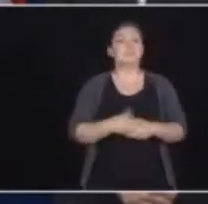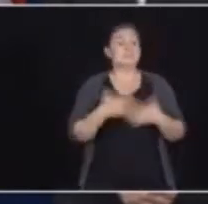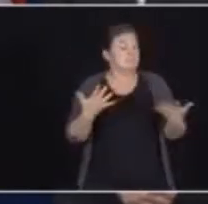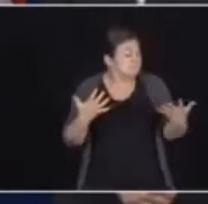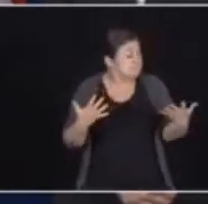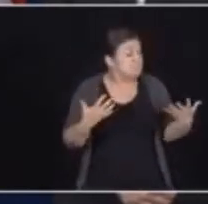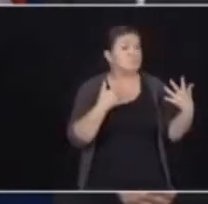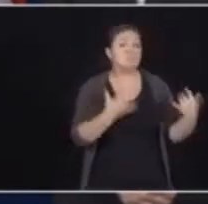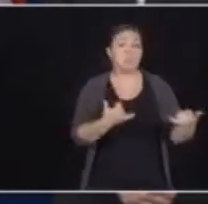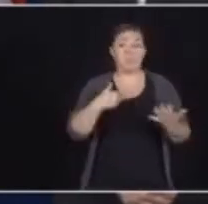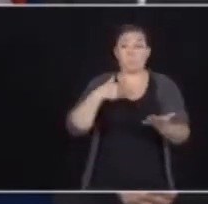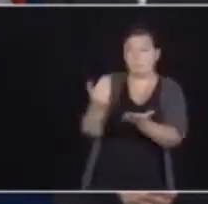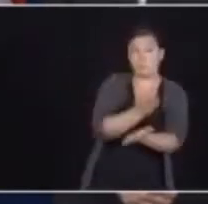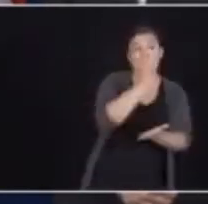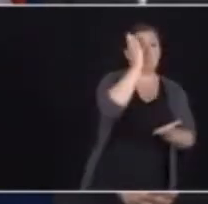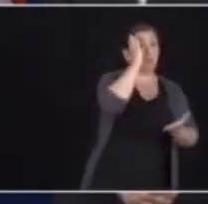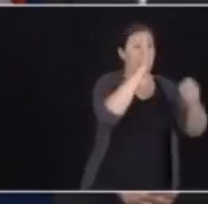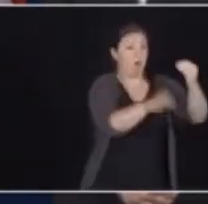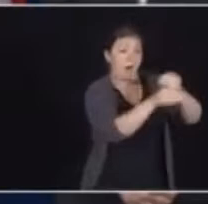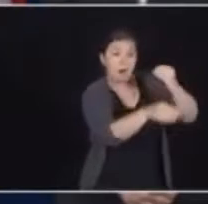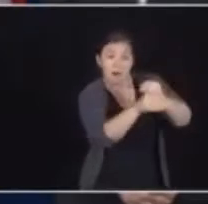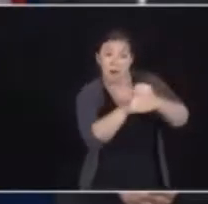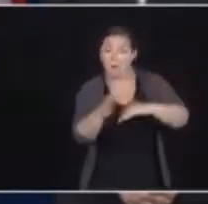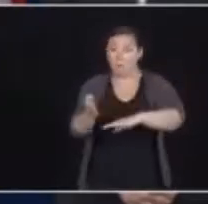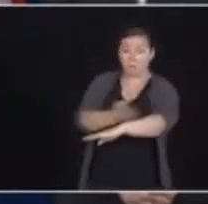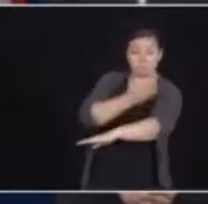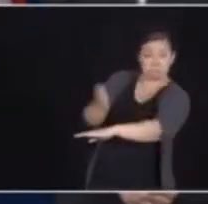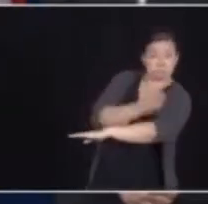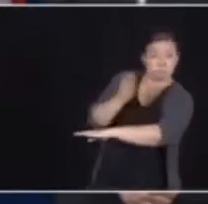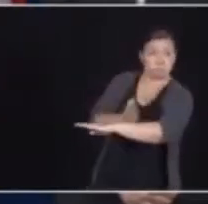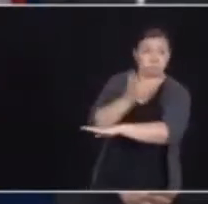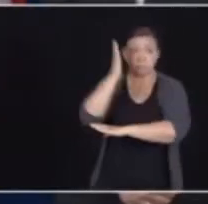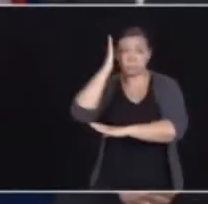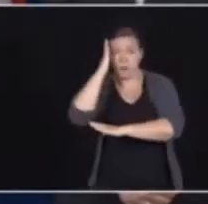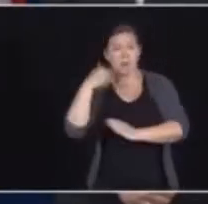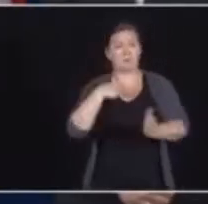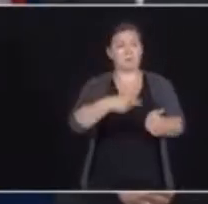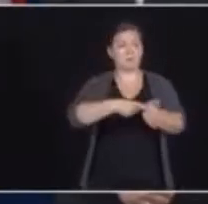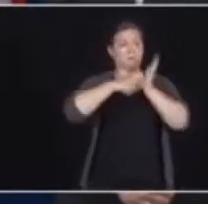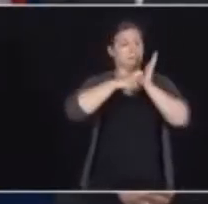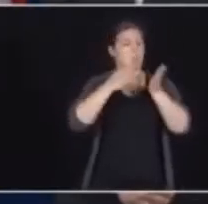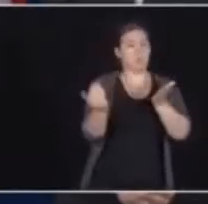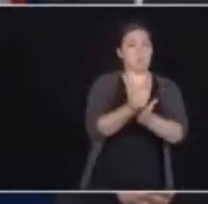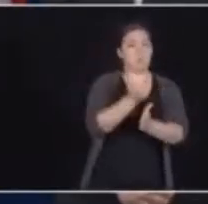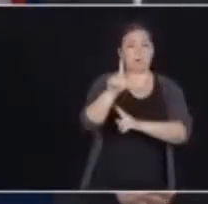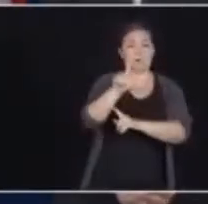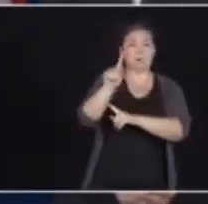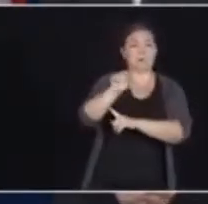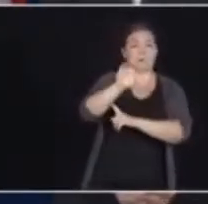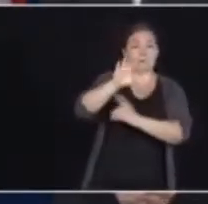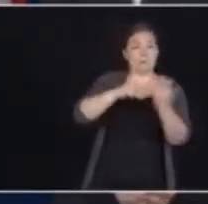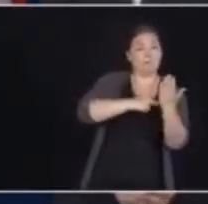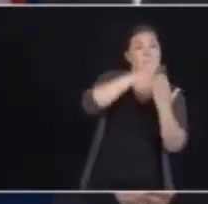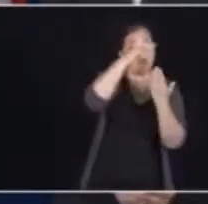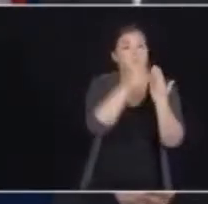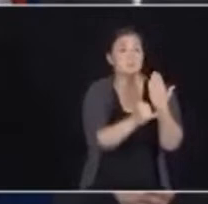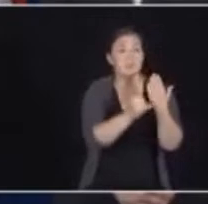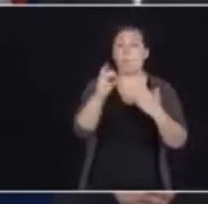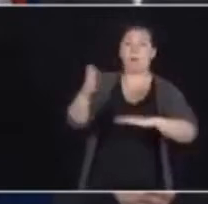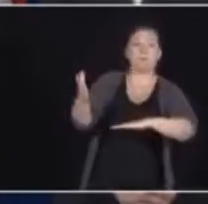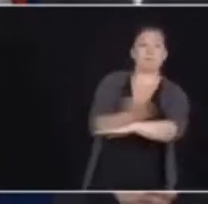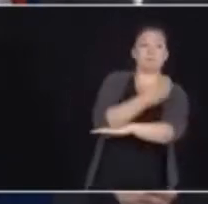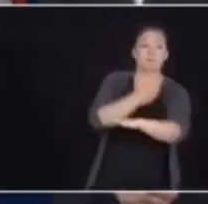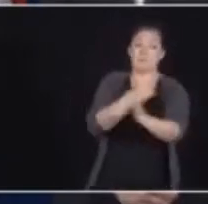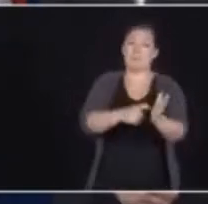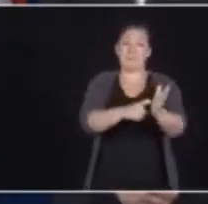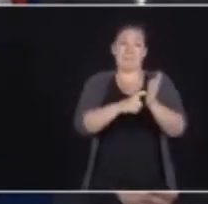beds on the way, we're going to mandate air conditioning for all new long-term care projects and redevelopments. I am